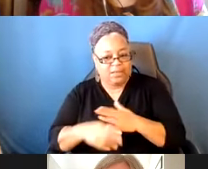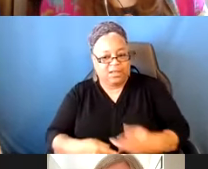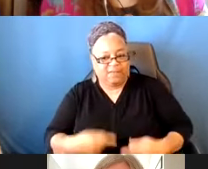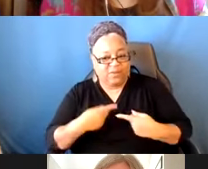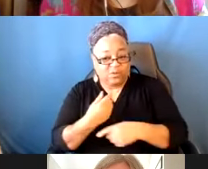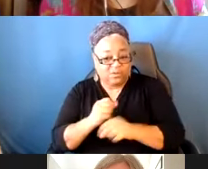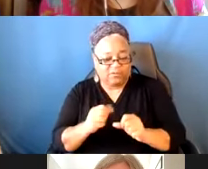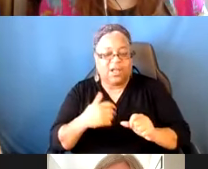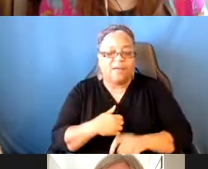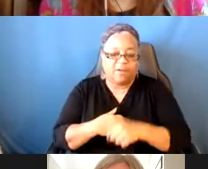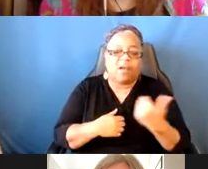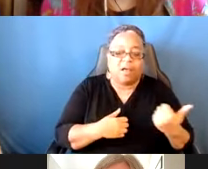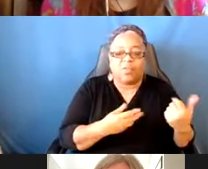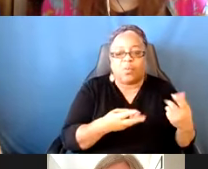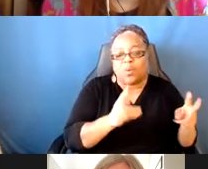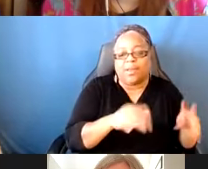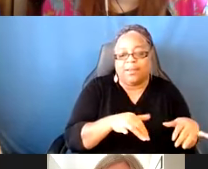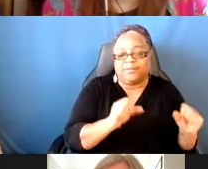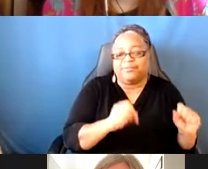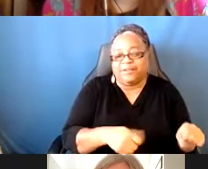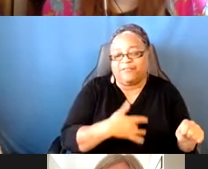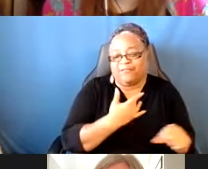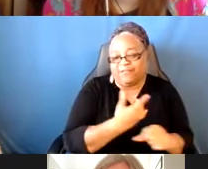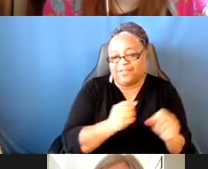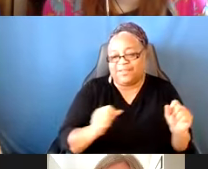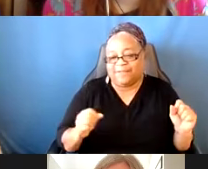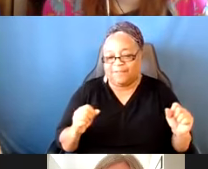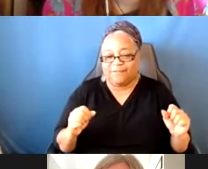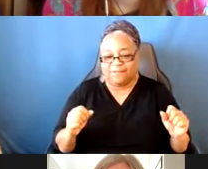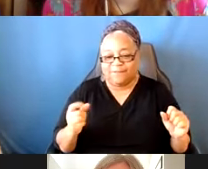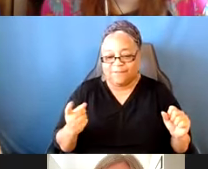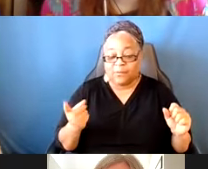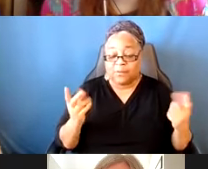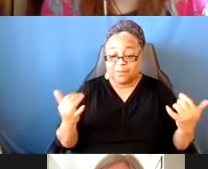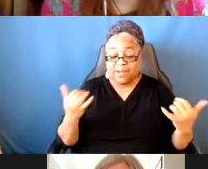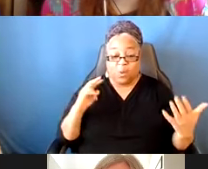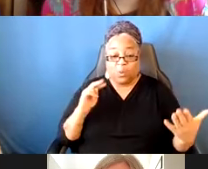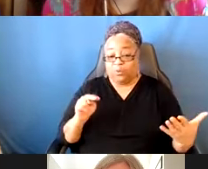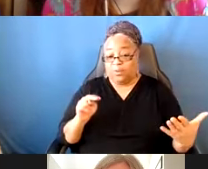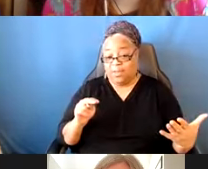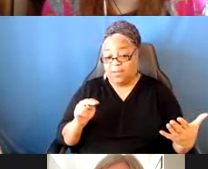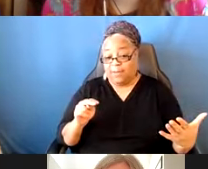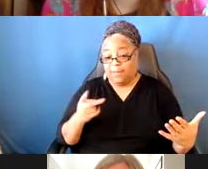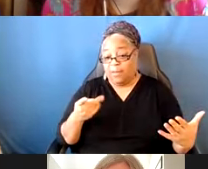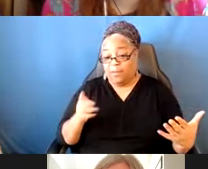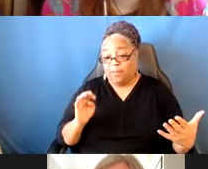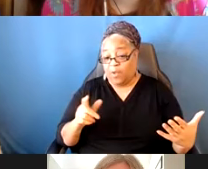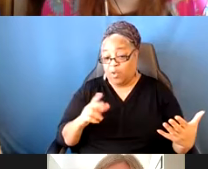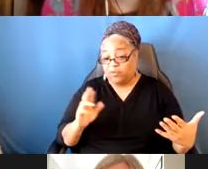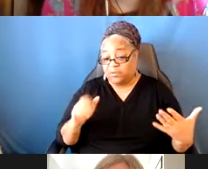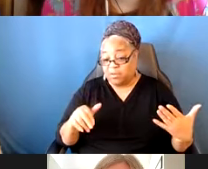ways for them to feel safe. So let's see, looking at the poll results,